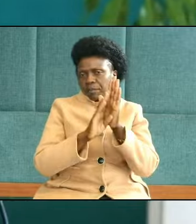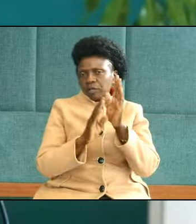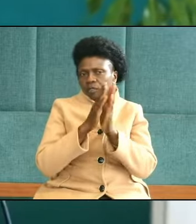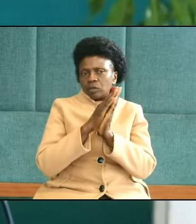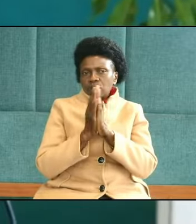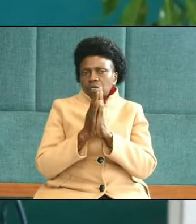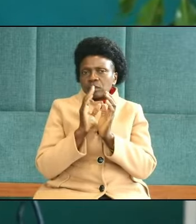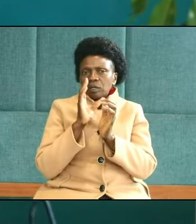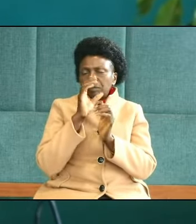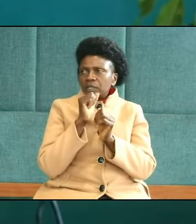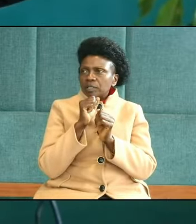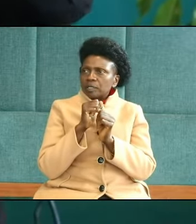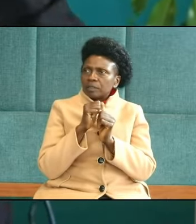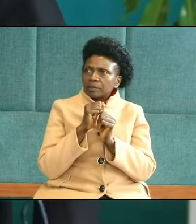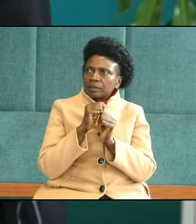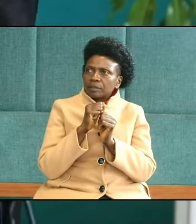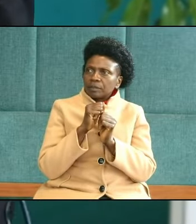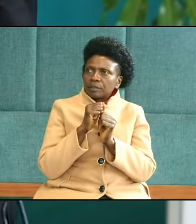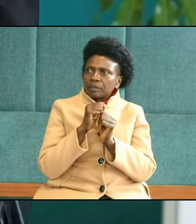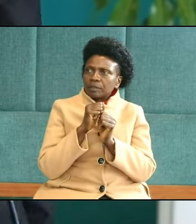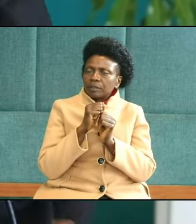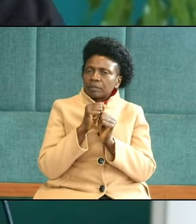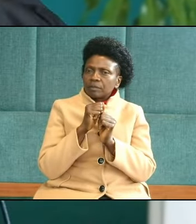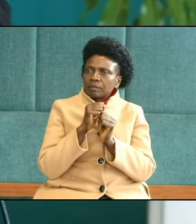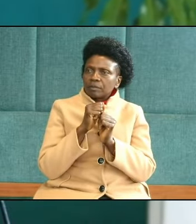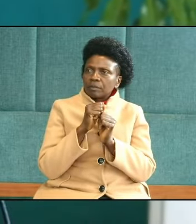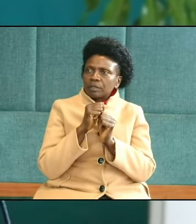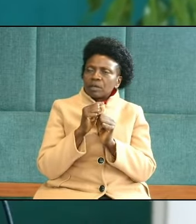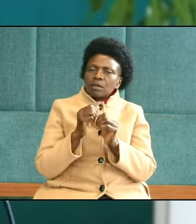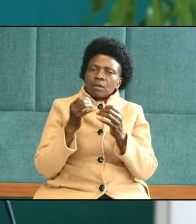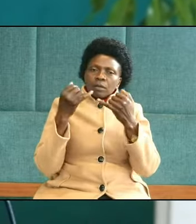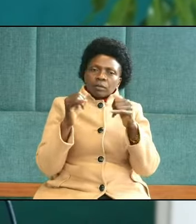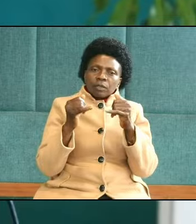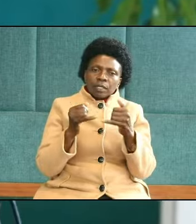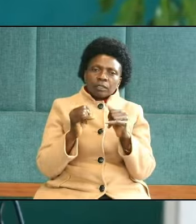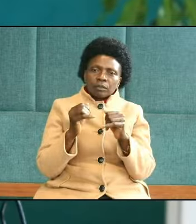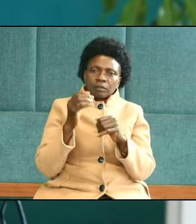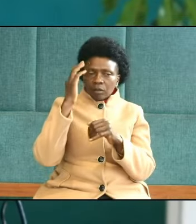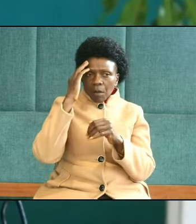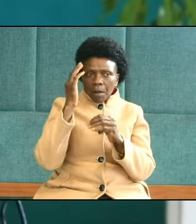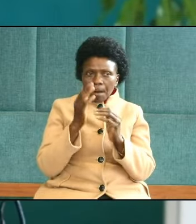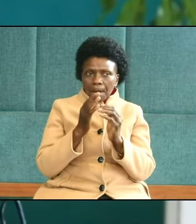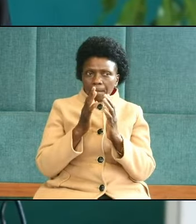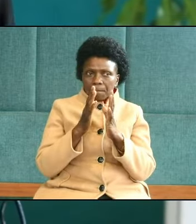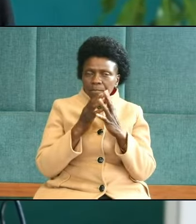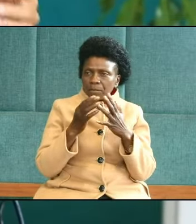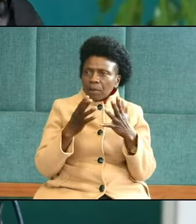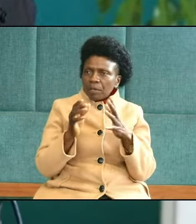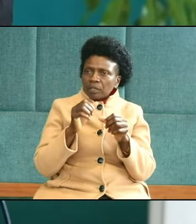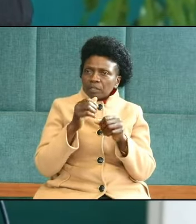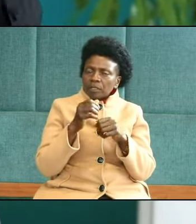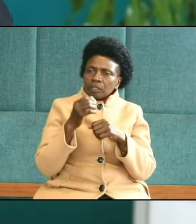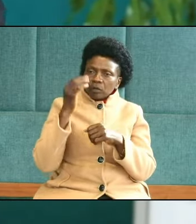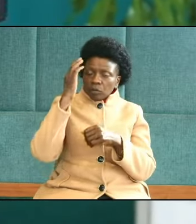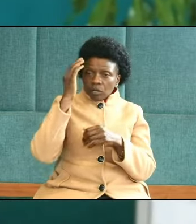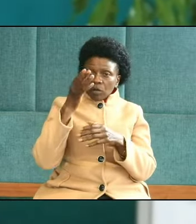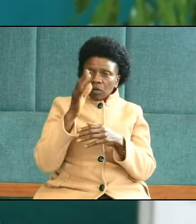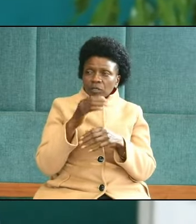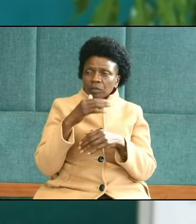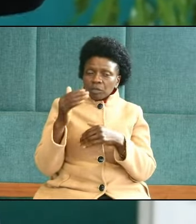say, oh, Pastor, I know that story, but do you really know it? We're going to try to find more treasures in the Word of God, because God's Word